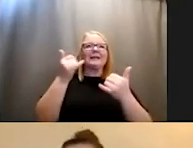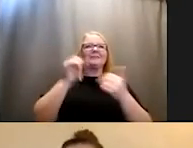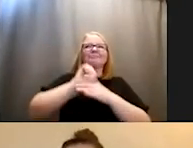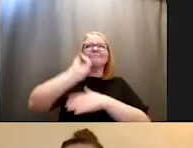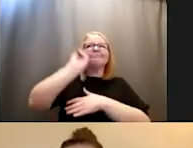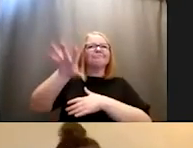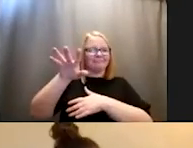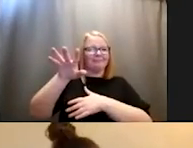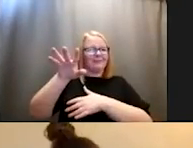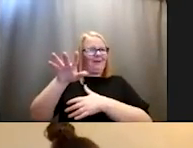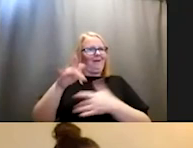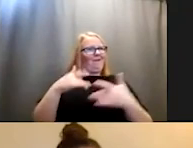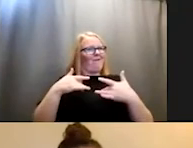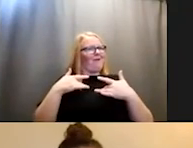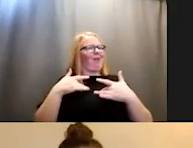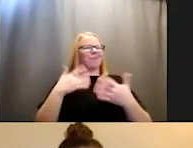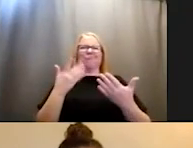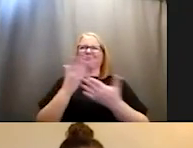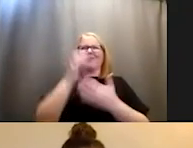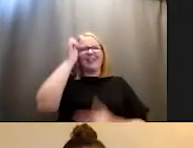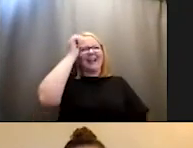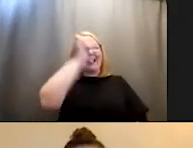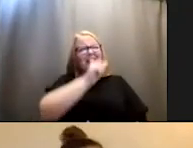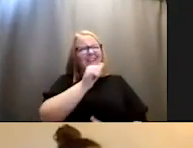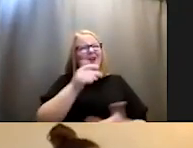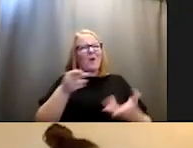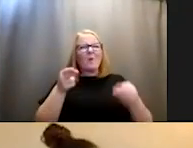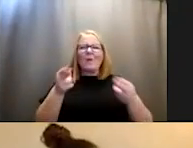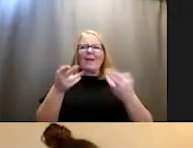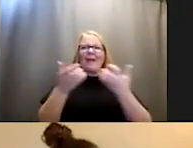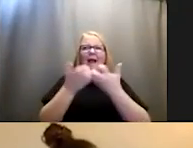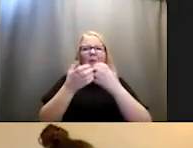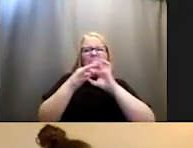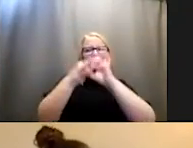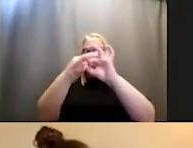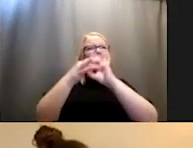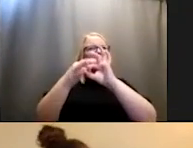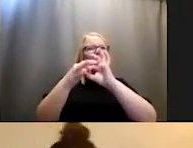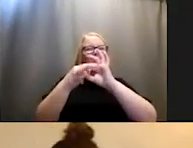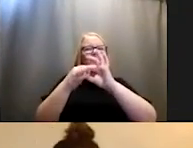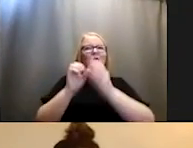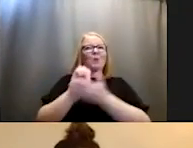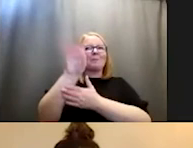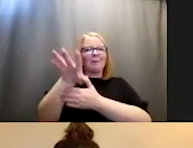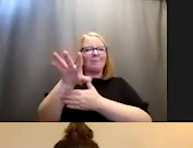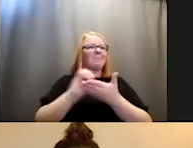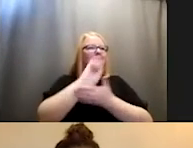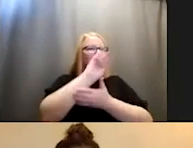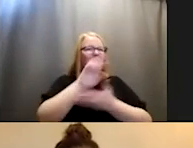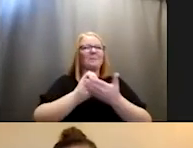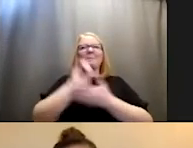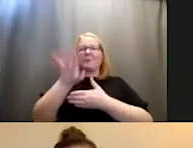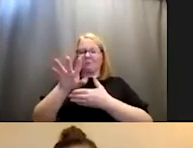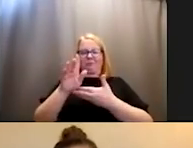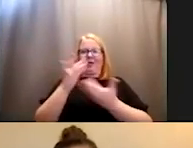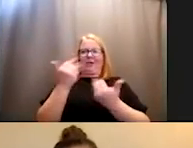even today, I would find that a really clever kind of engaging way to promote a brand. But the thing that I also find interesting about it is that she